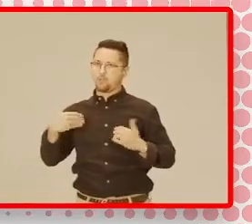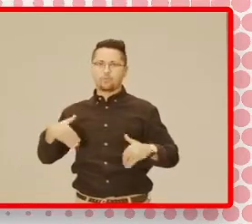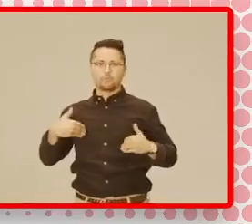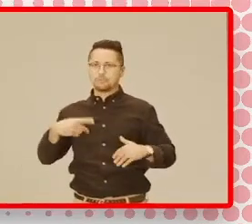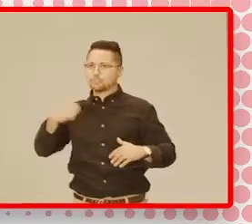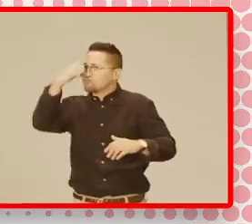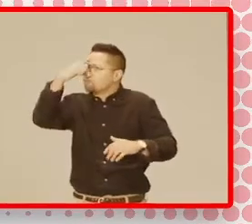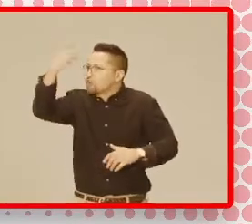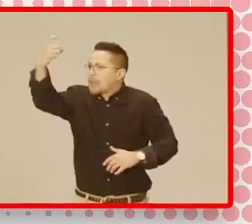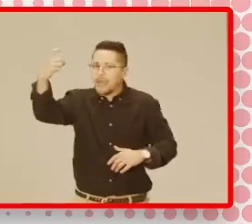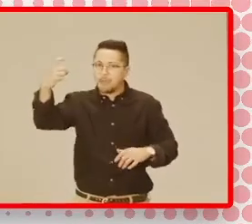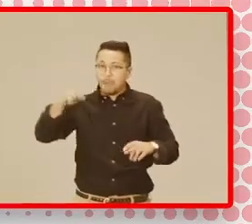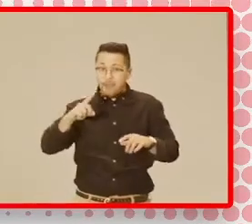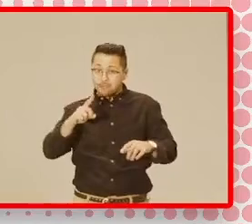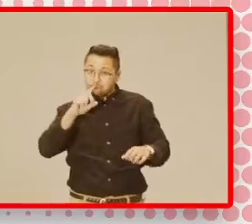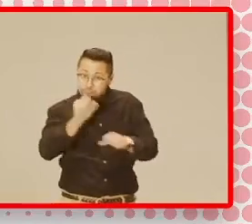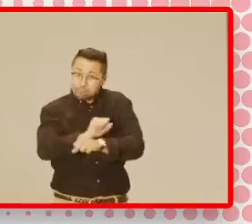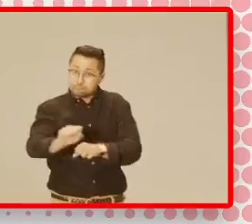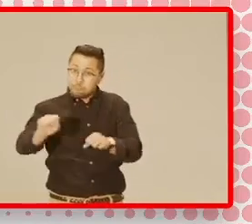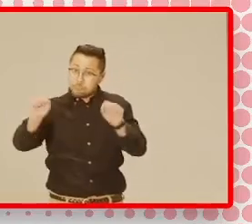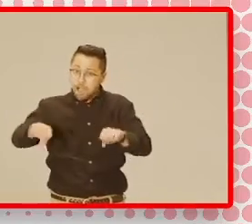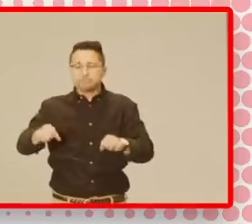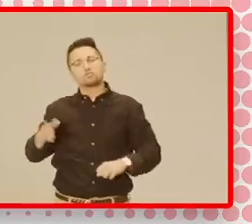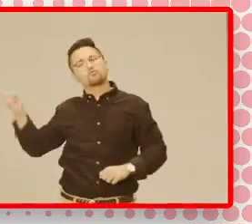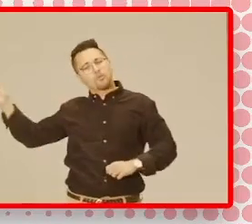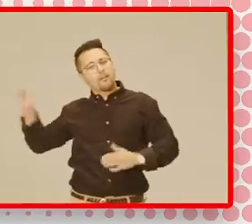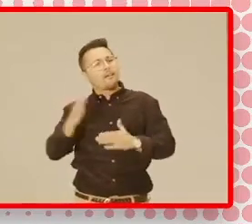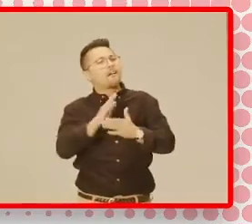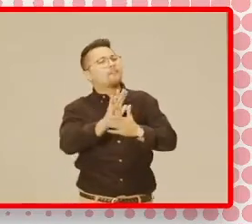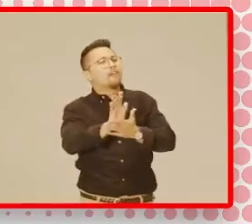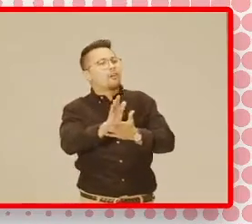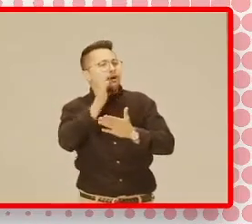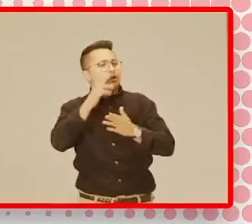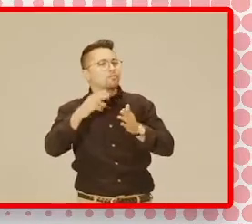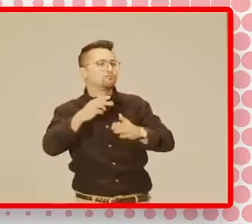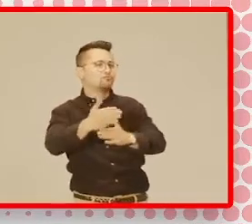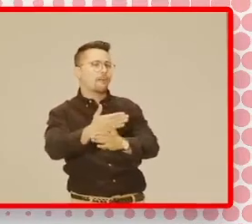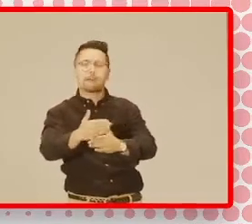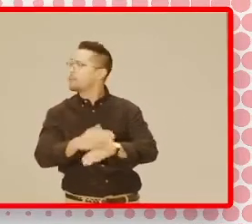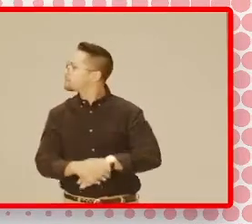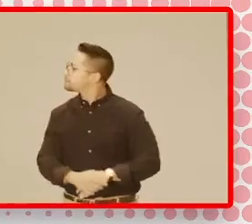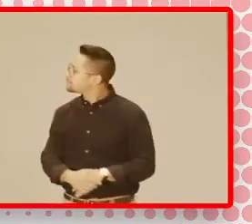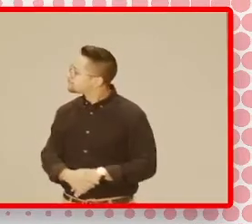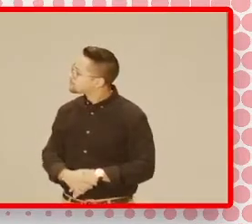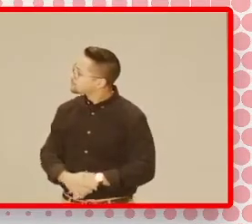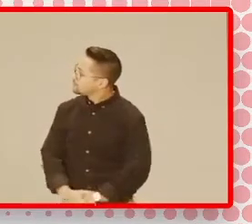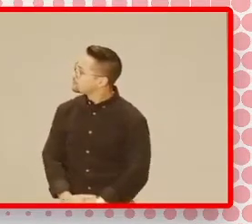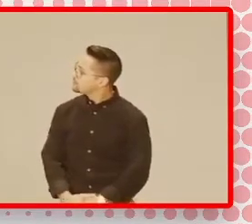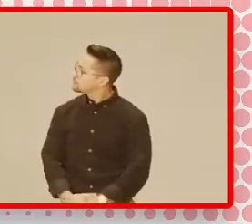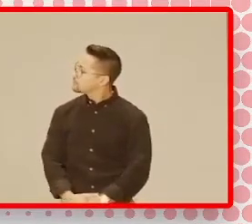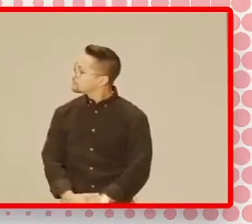possible. So let us share a little video with you. Strong.